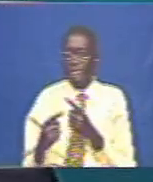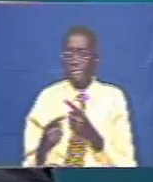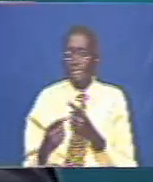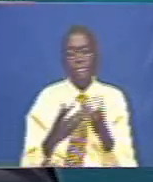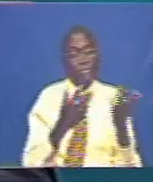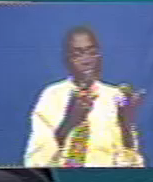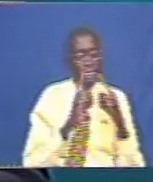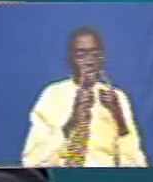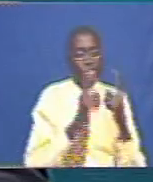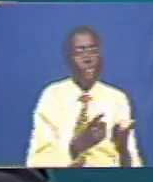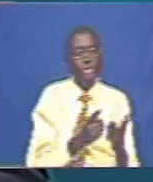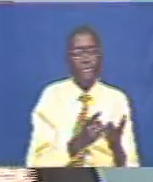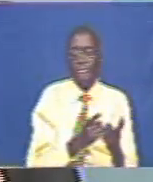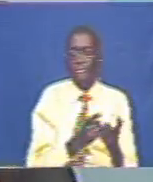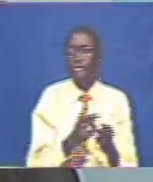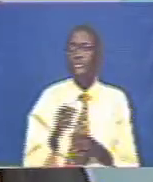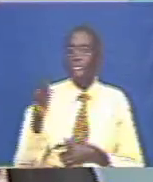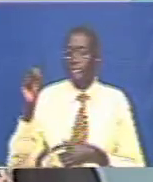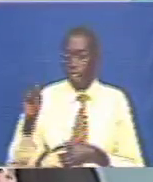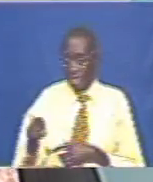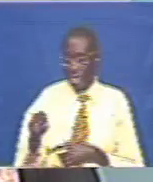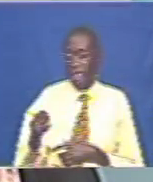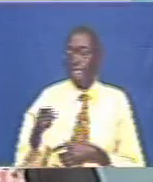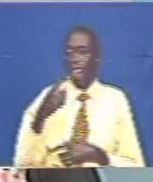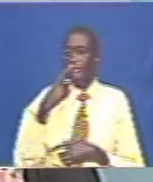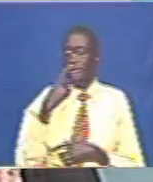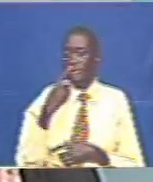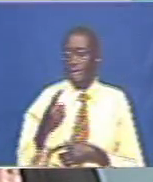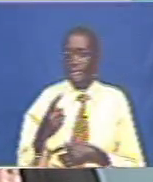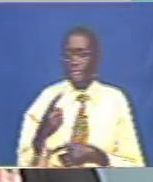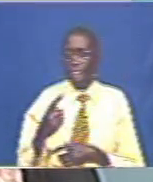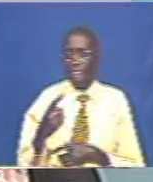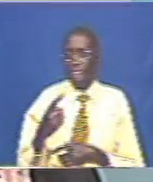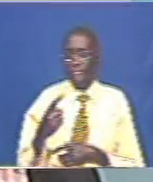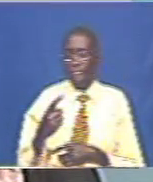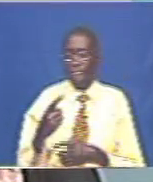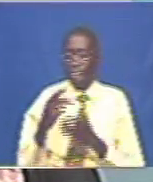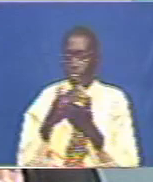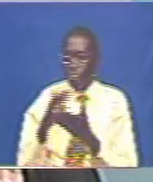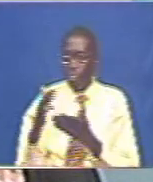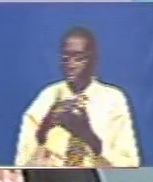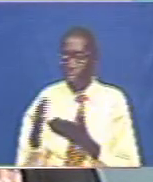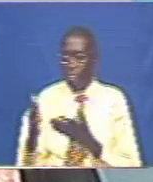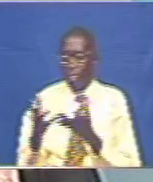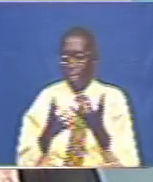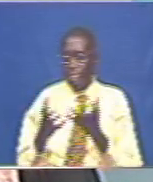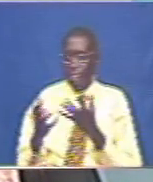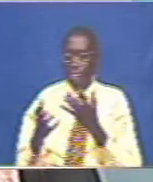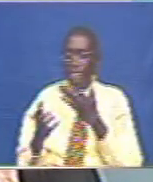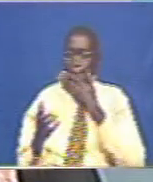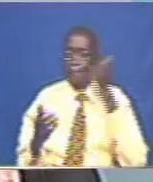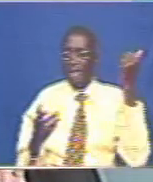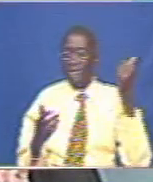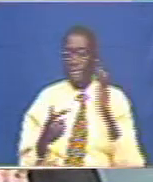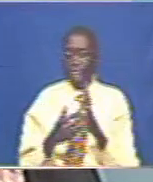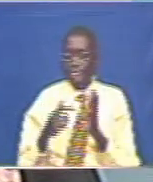you wanted to respond to that. Yes, first of all, I want to say that The cooperative business model is the best. Mm. The